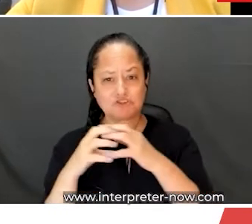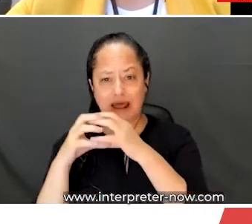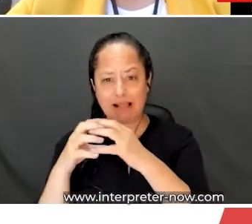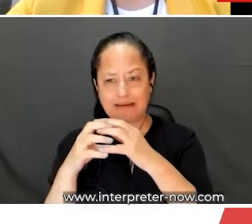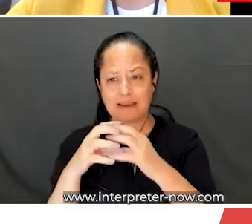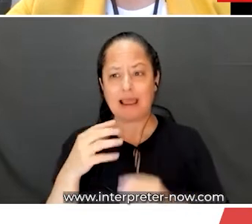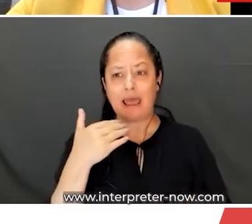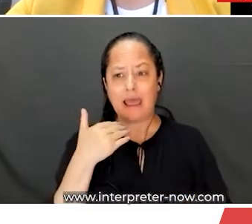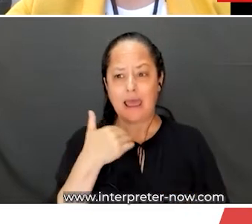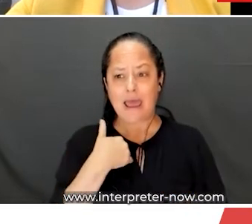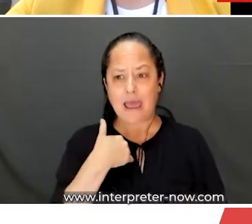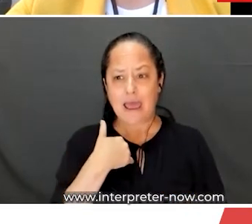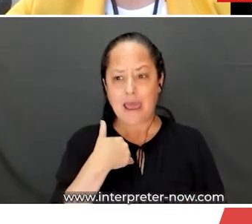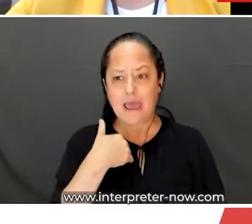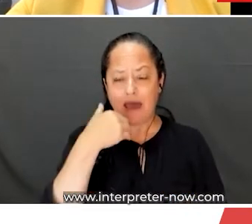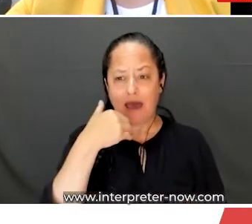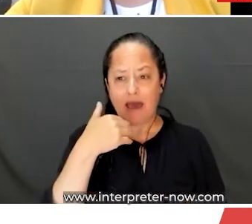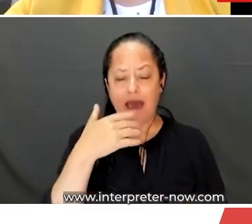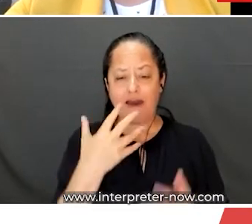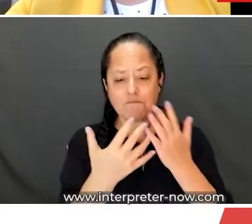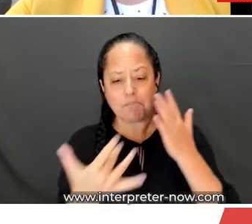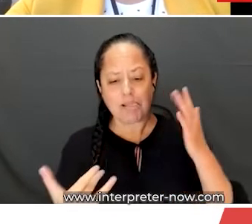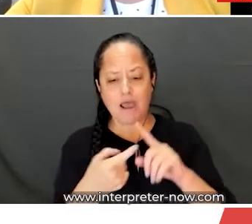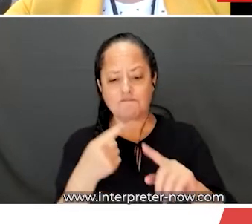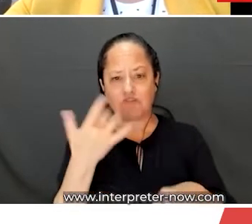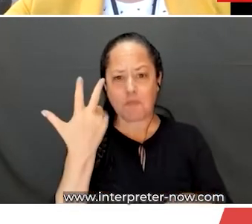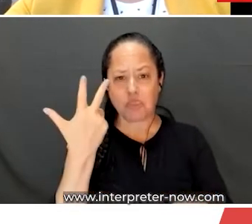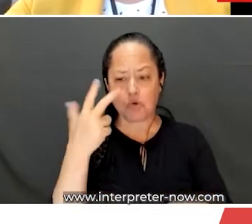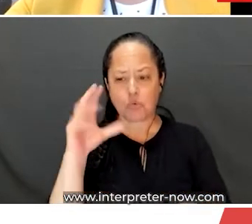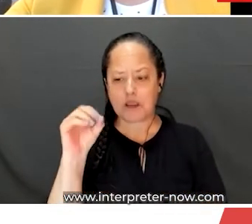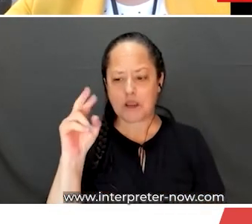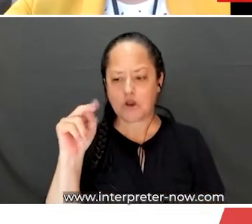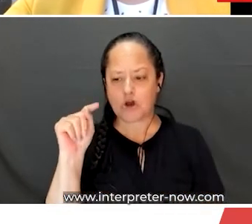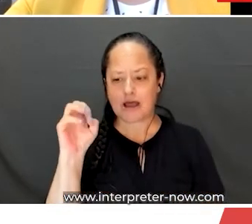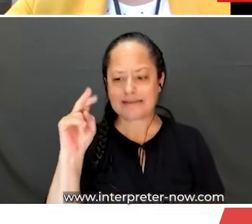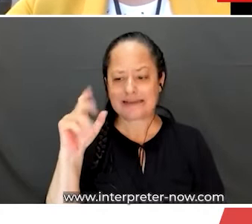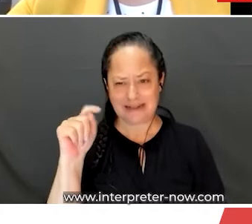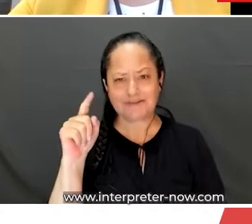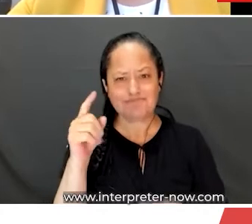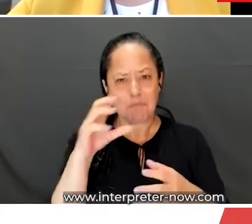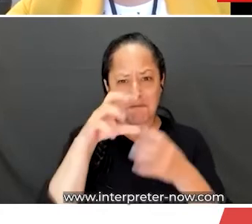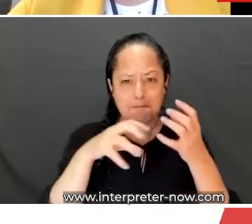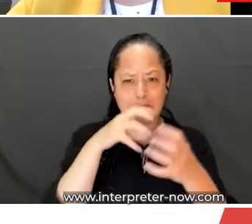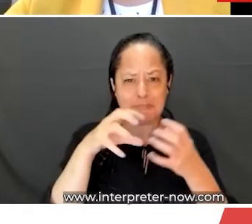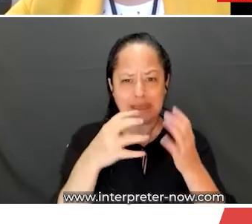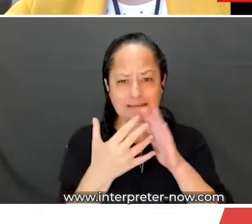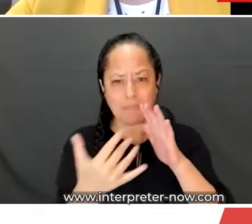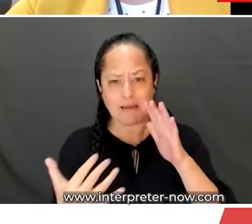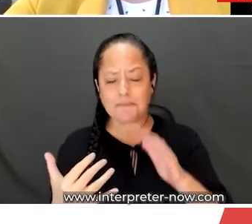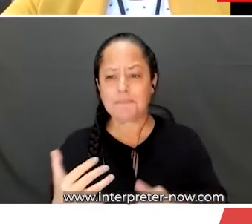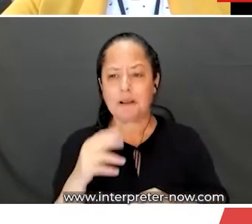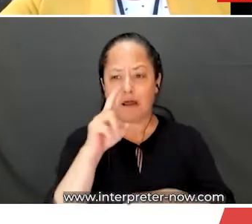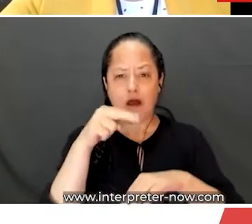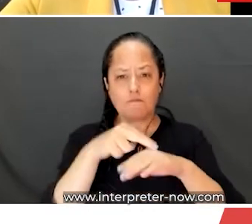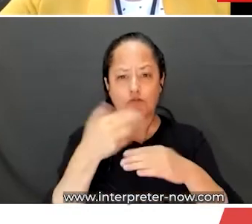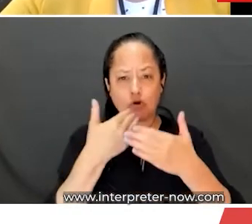have blood from 3 continents, so you can imagine that's a mix. And of course, being